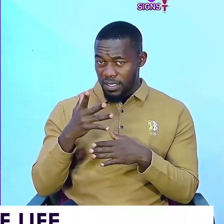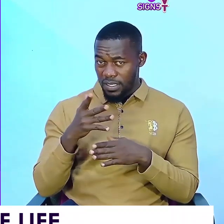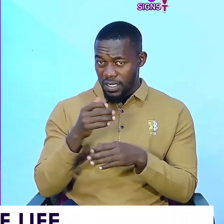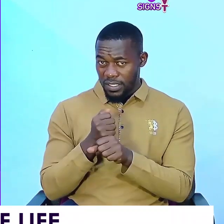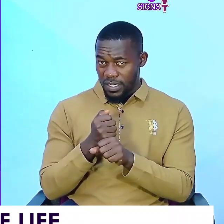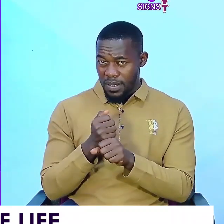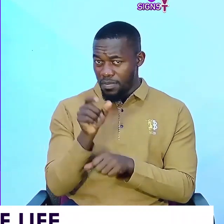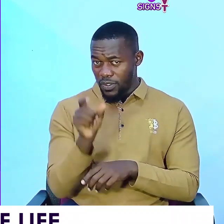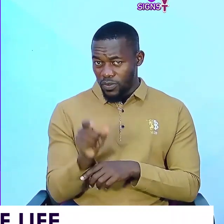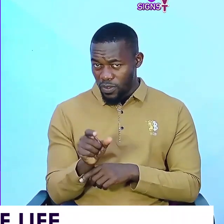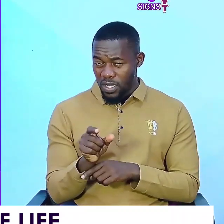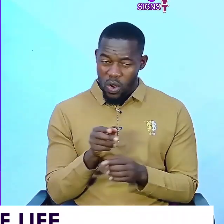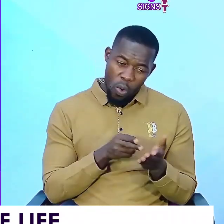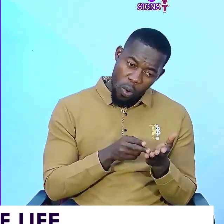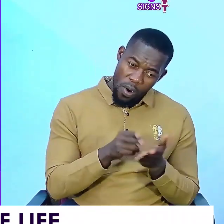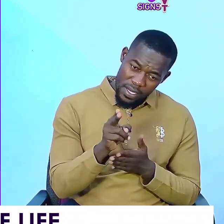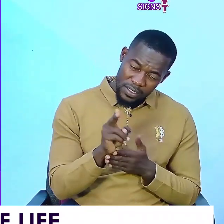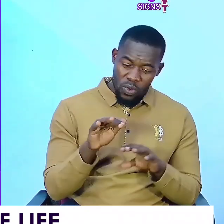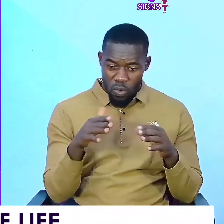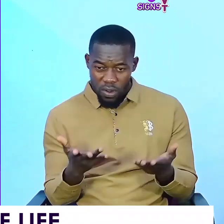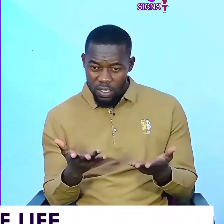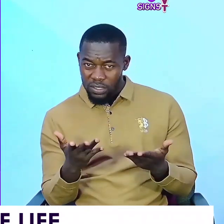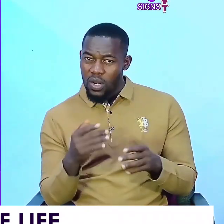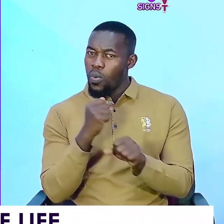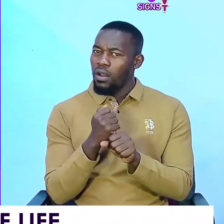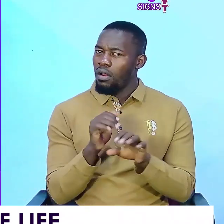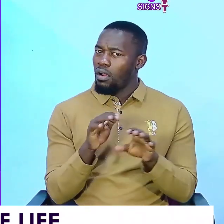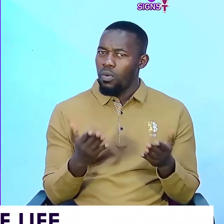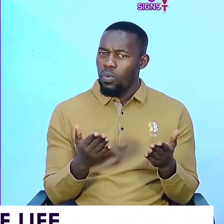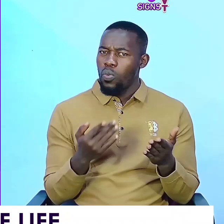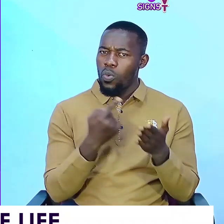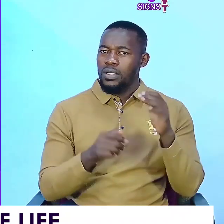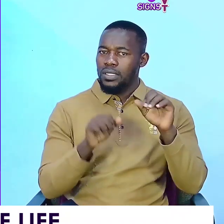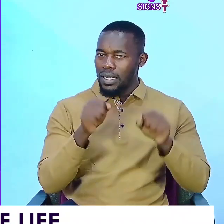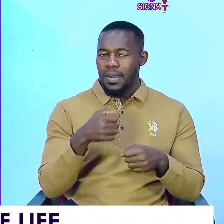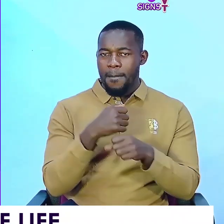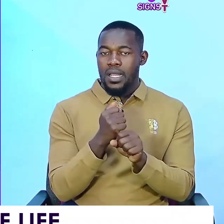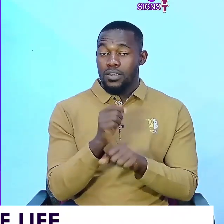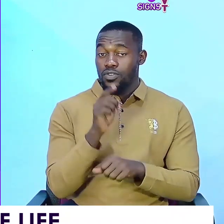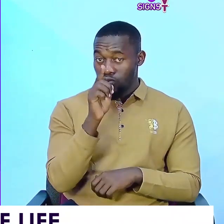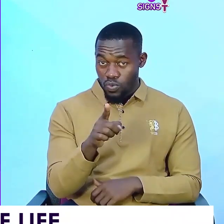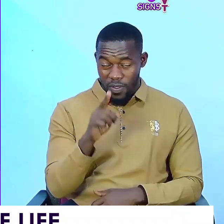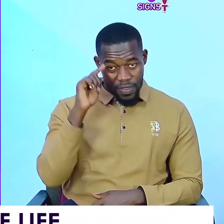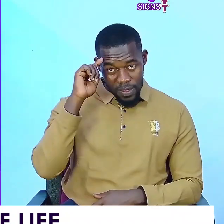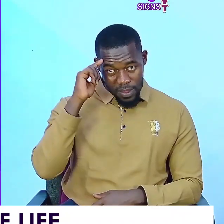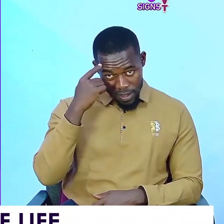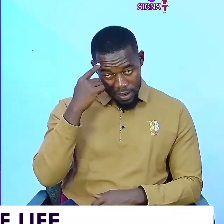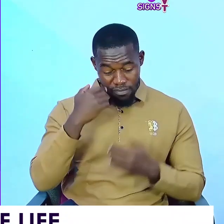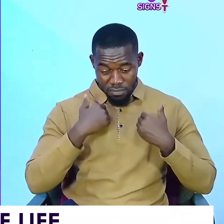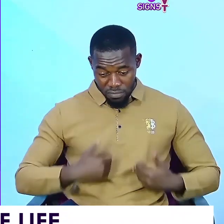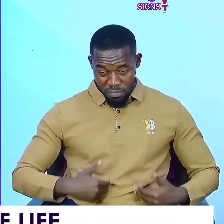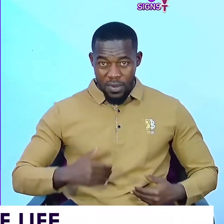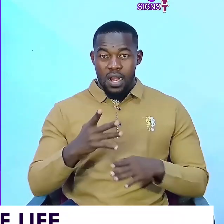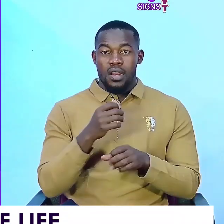Is it my consistency? I mean, what is it that can make you rate me as a trustworthy person?